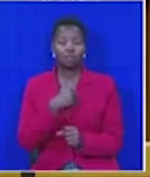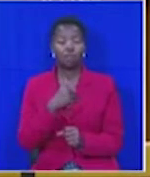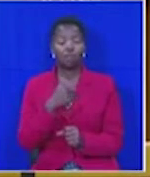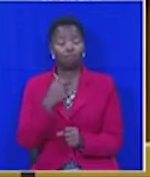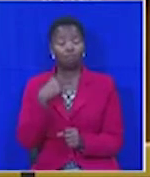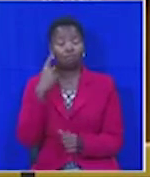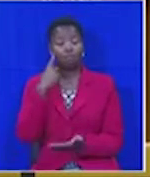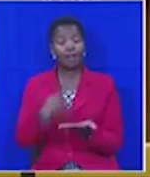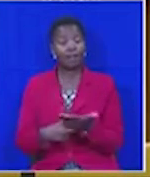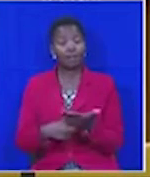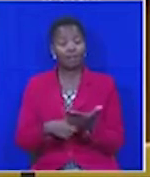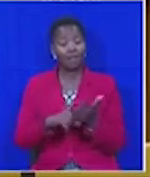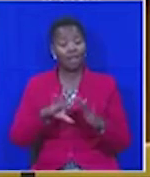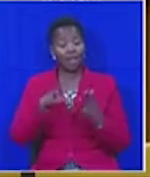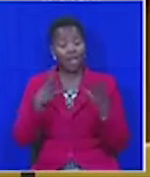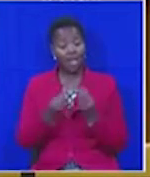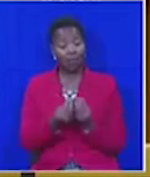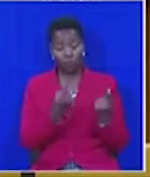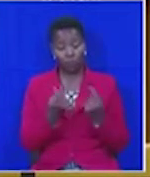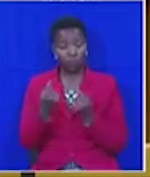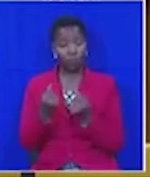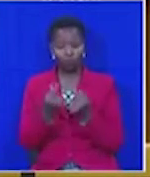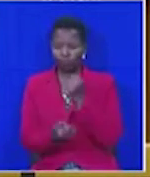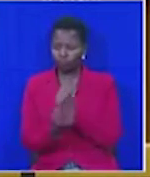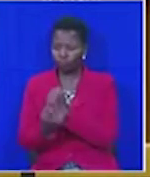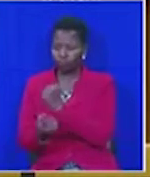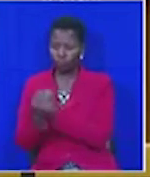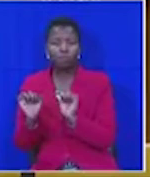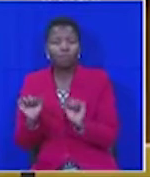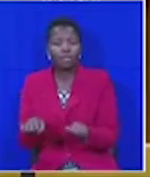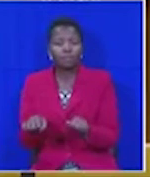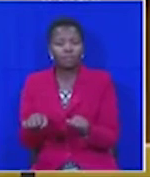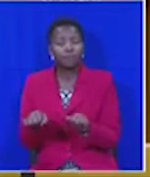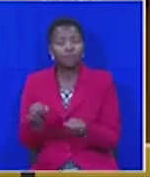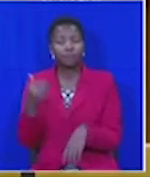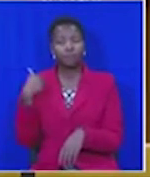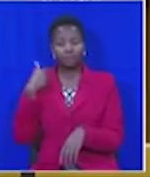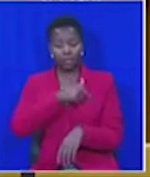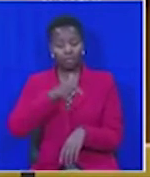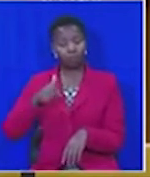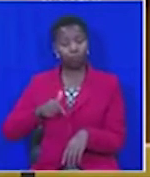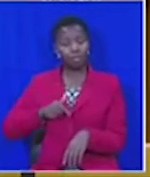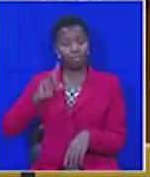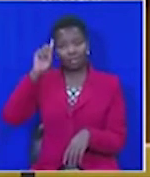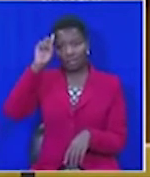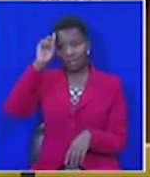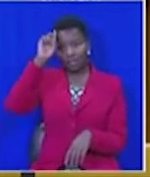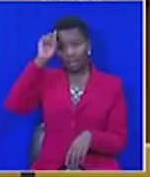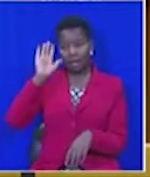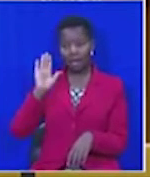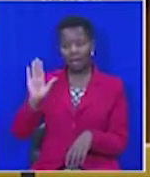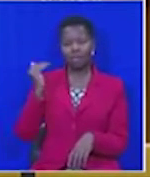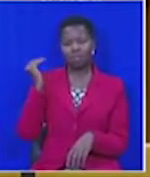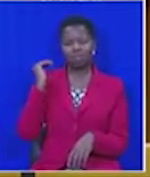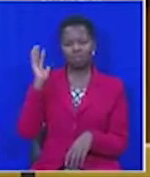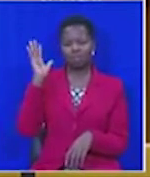Tanihi loko President Mandela a hi byerile ku ri it all seems impossible